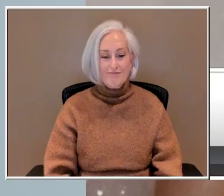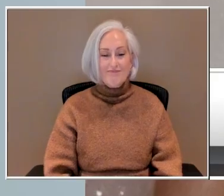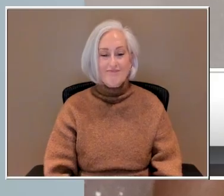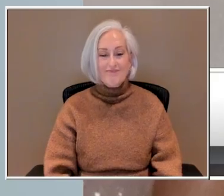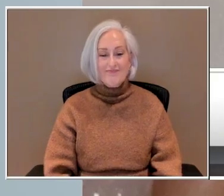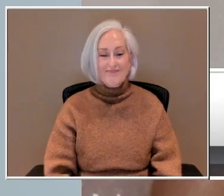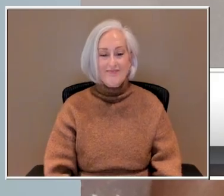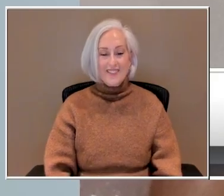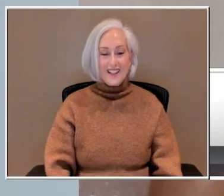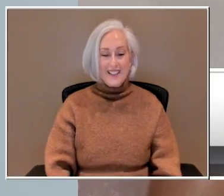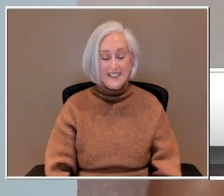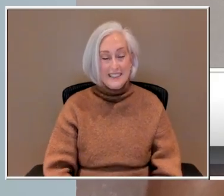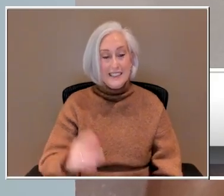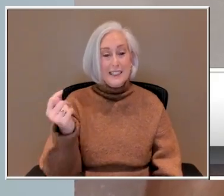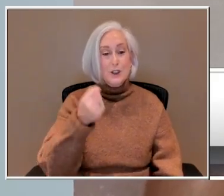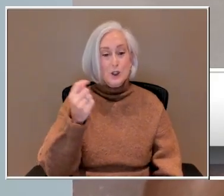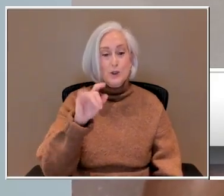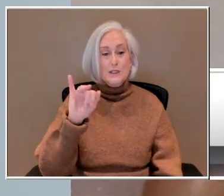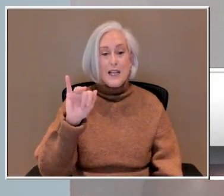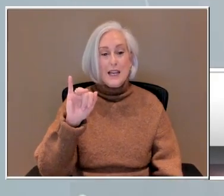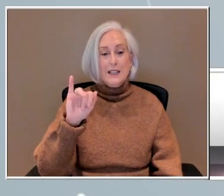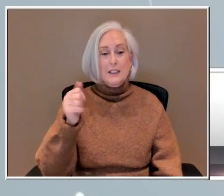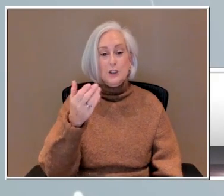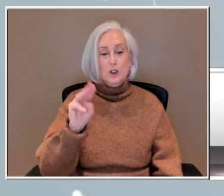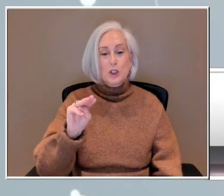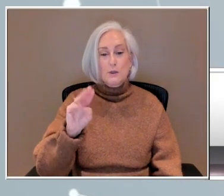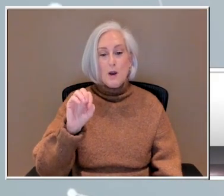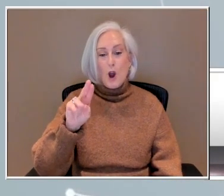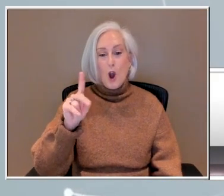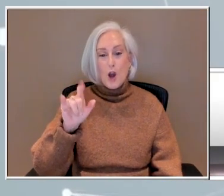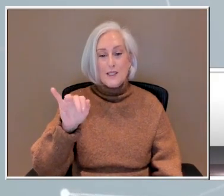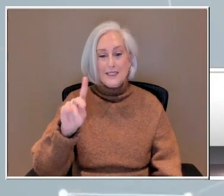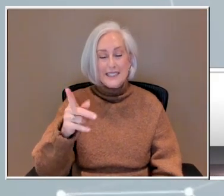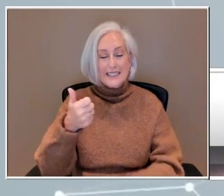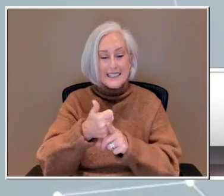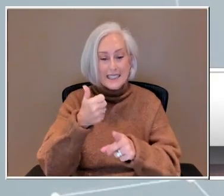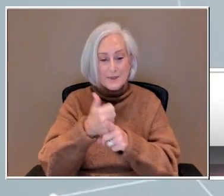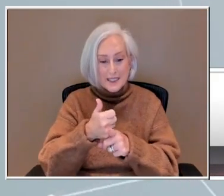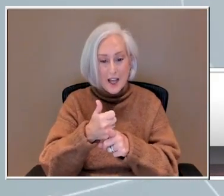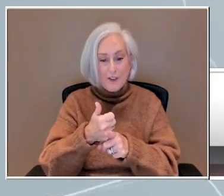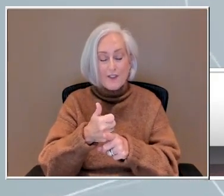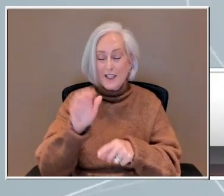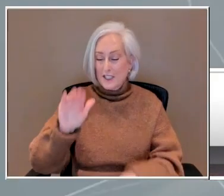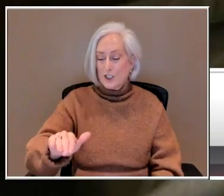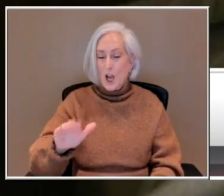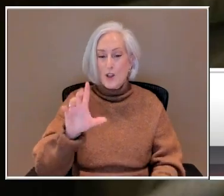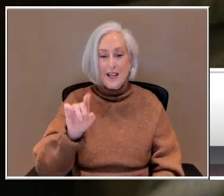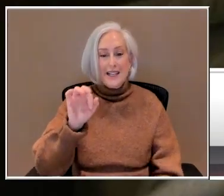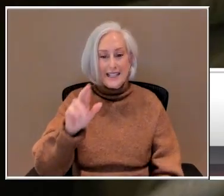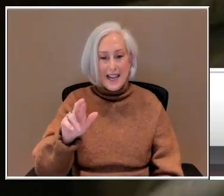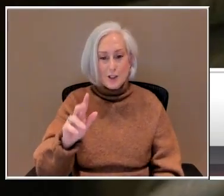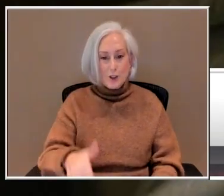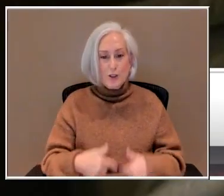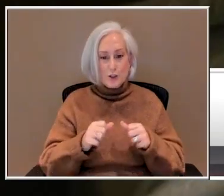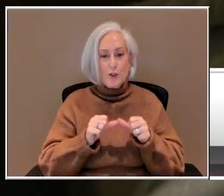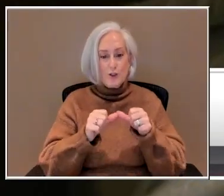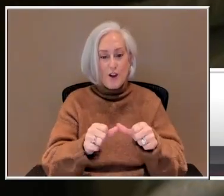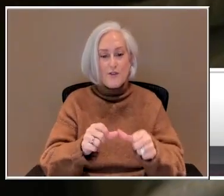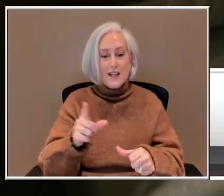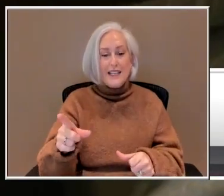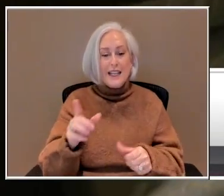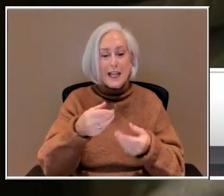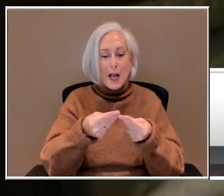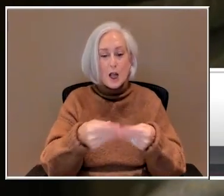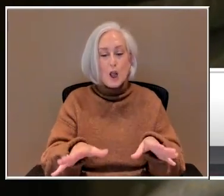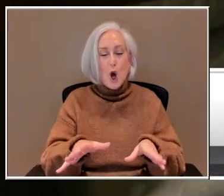On Tuesday, Jim Ondick is a childhood cancer survivor, and that cancer cost him his left eye. Decades later,